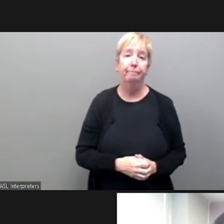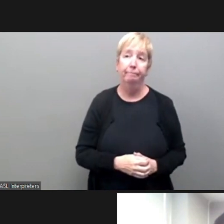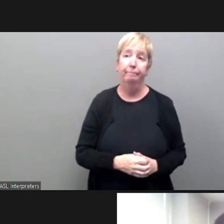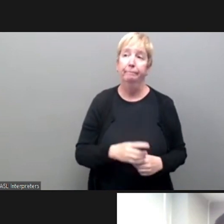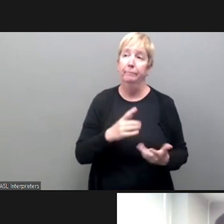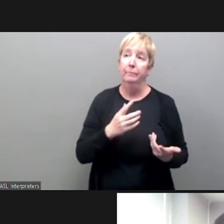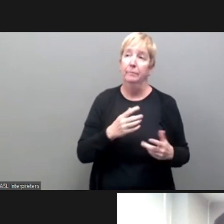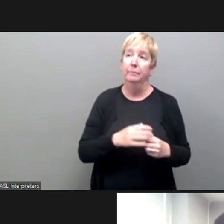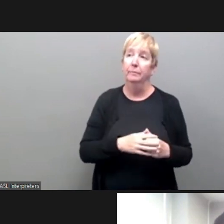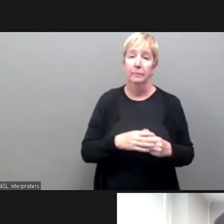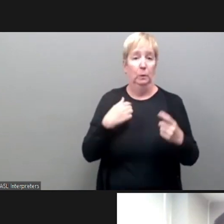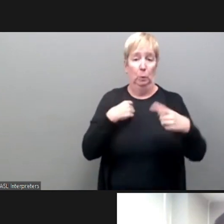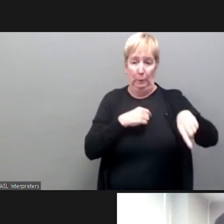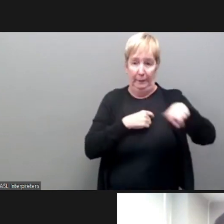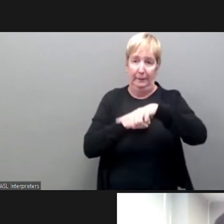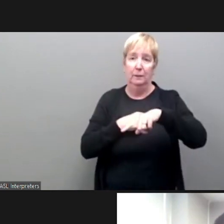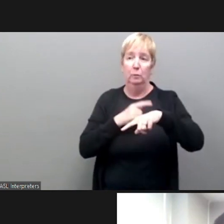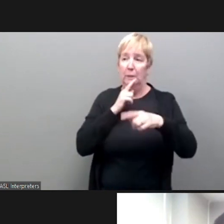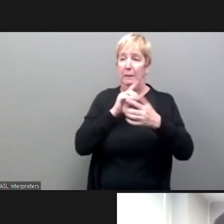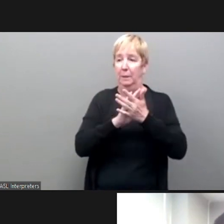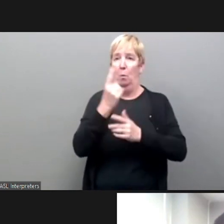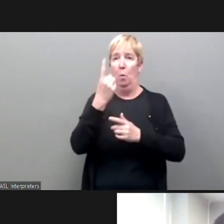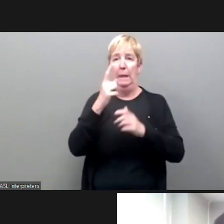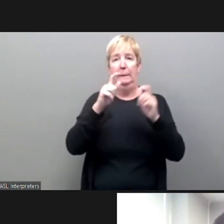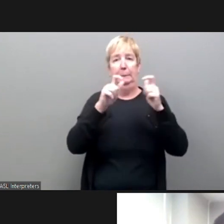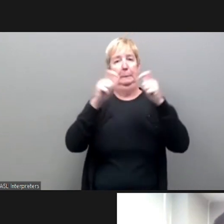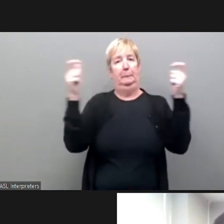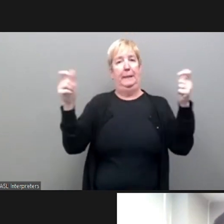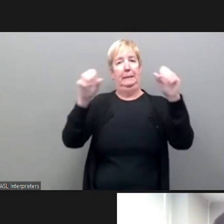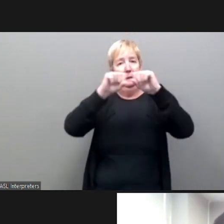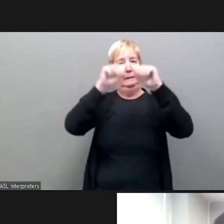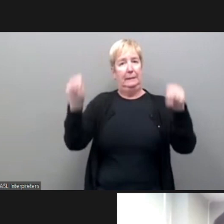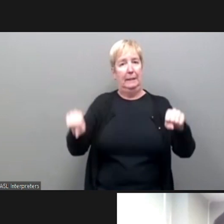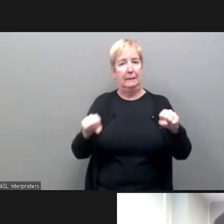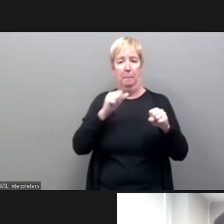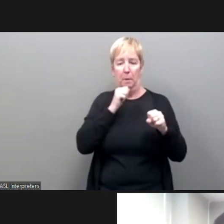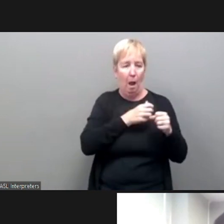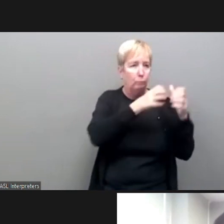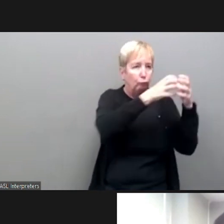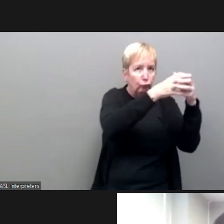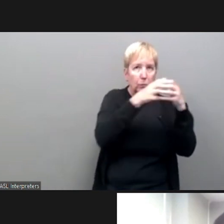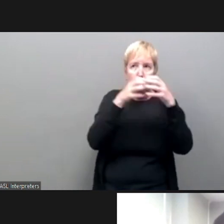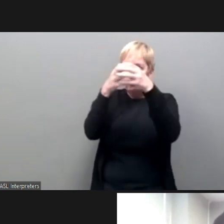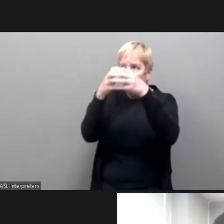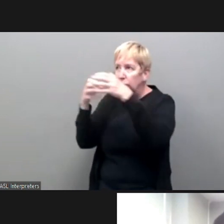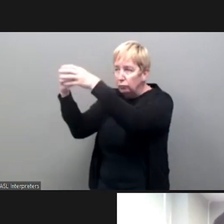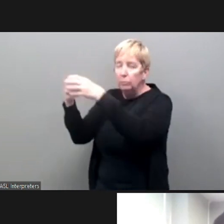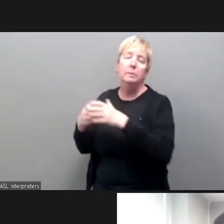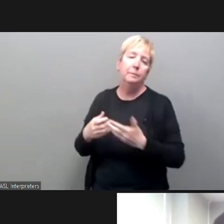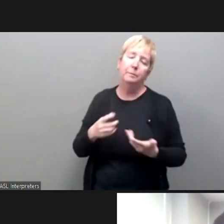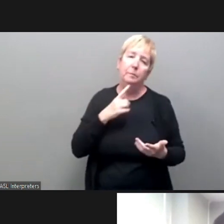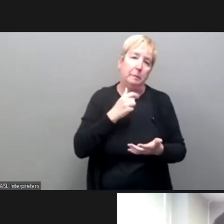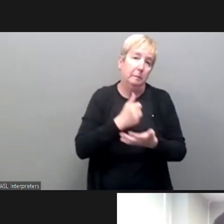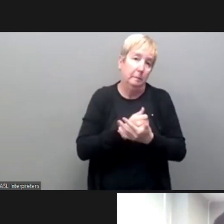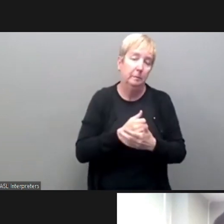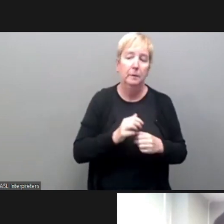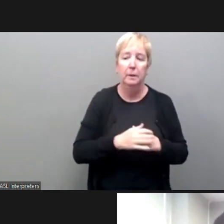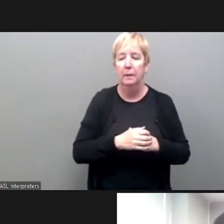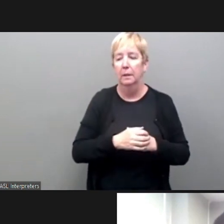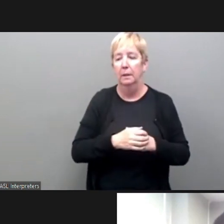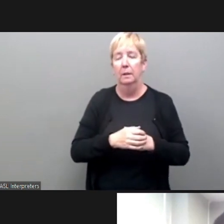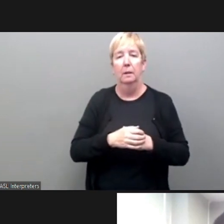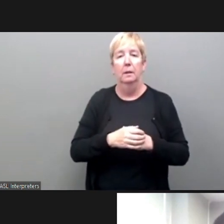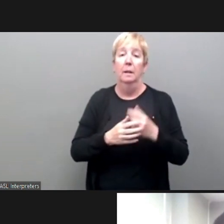to be one big delivery system rather than a fragmented network. And so all of these folks really work